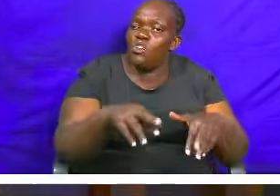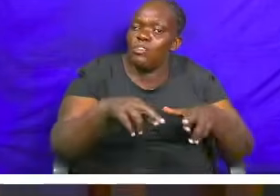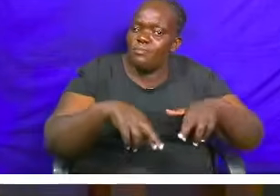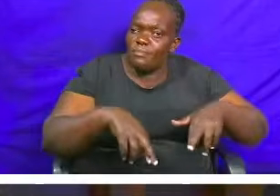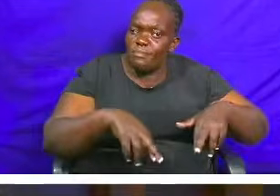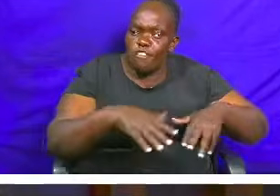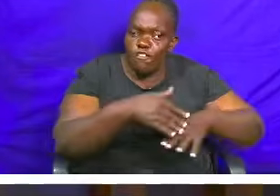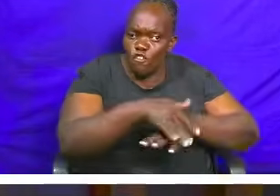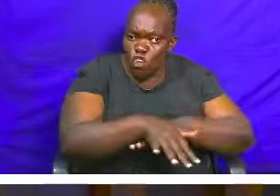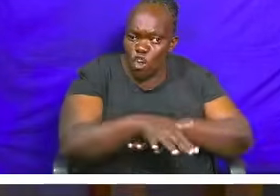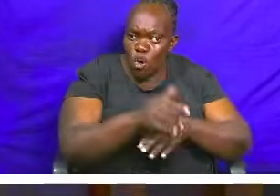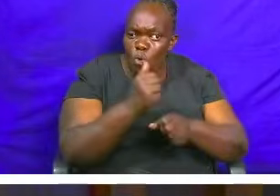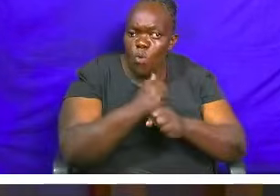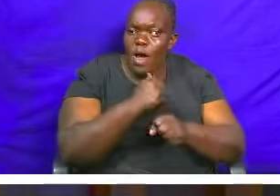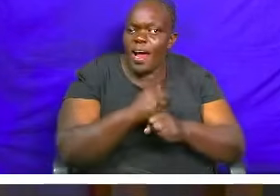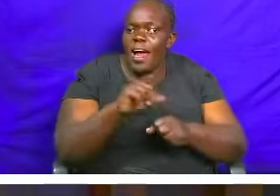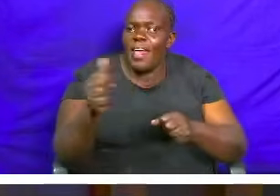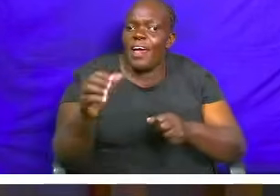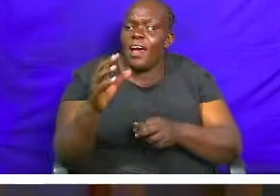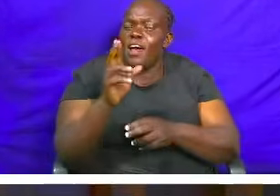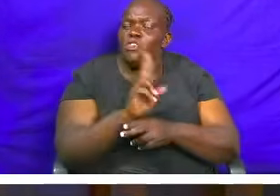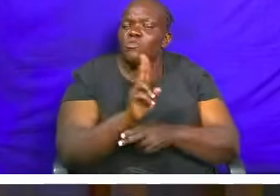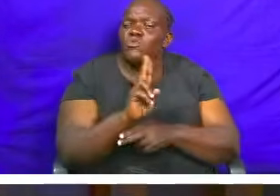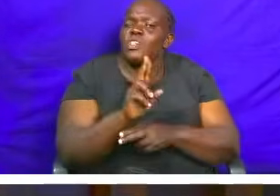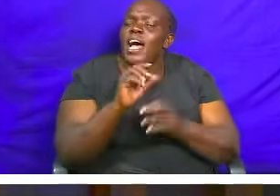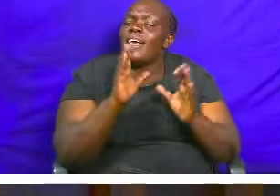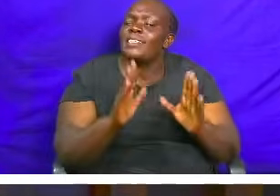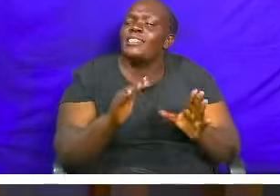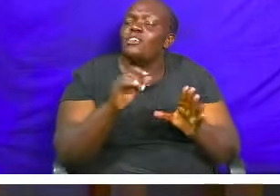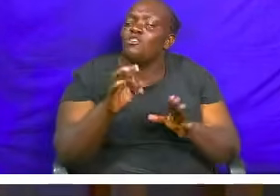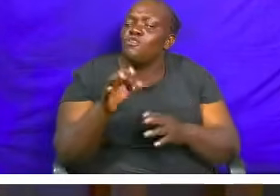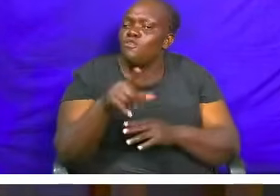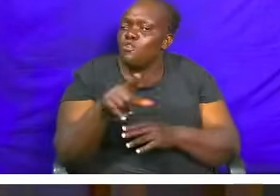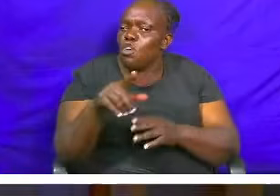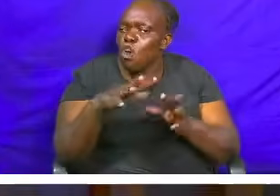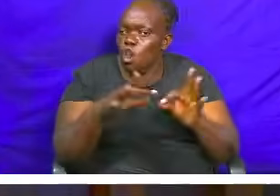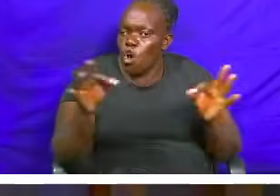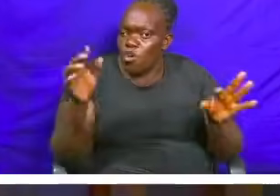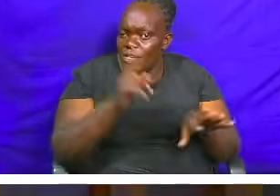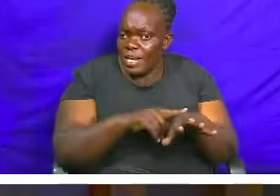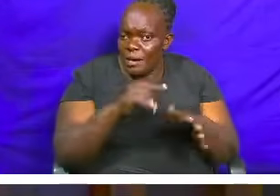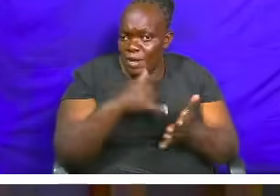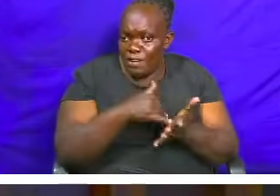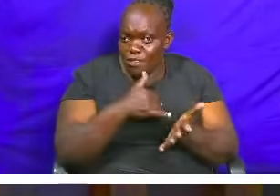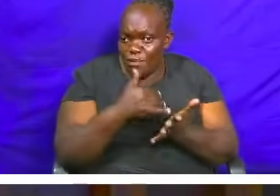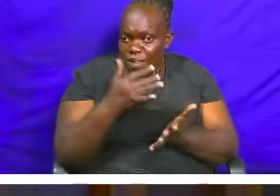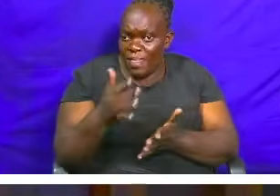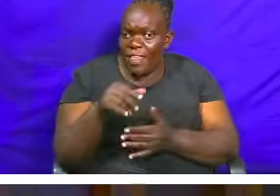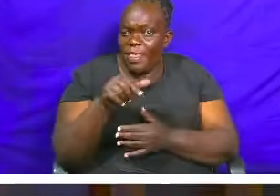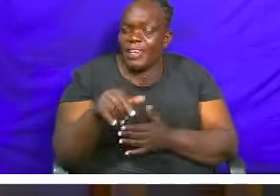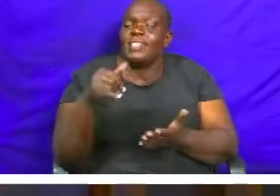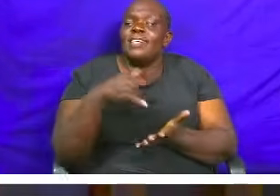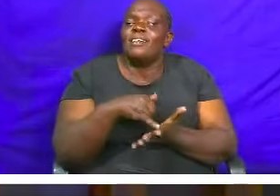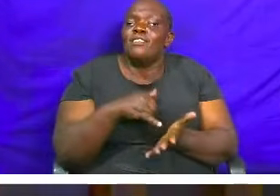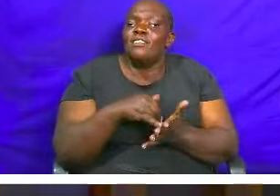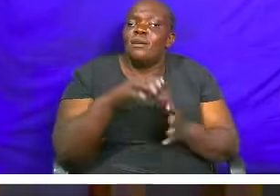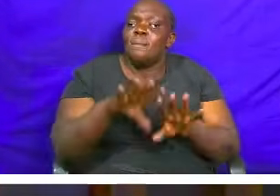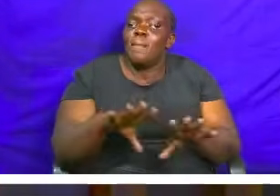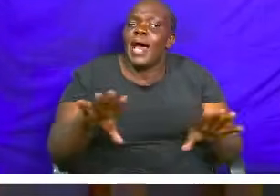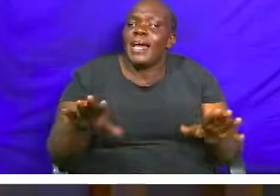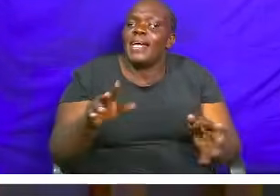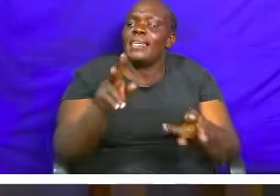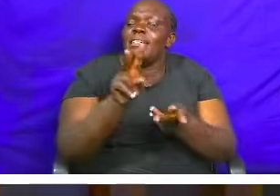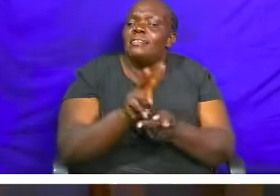are distributors and consumers of petroleum in Kenya for a very long time. So this involves marketing, storage,